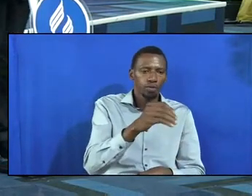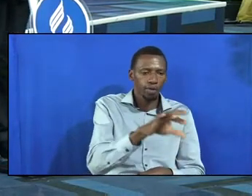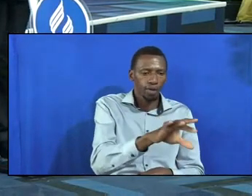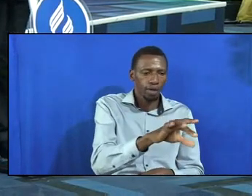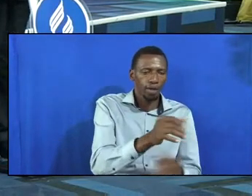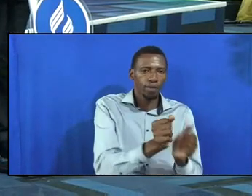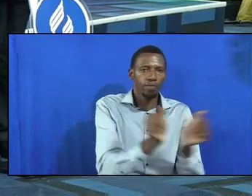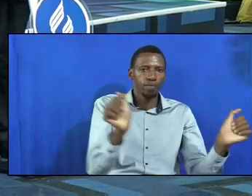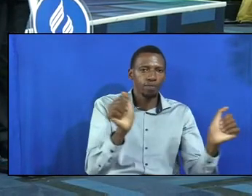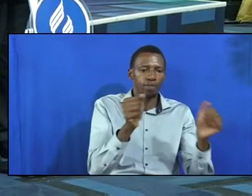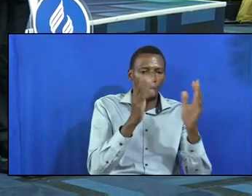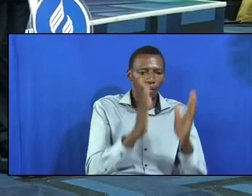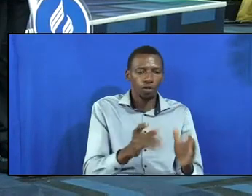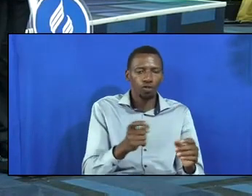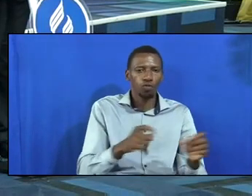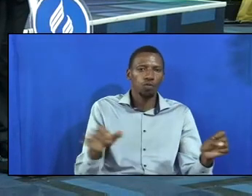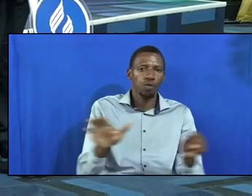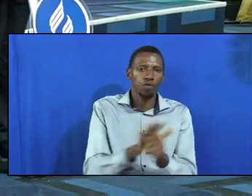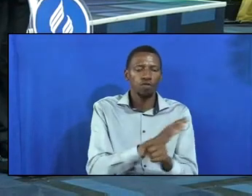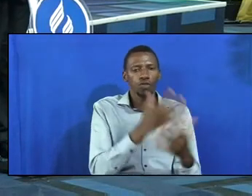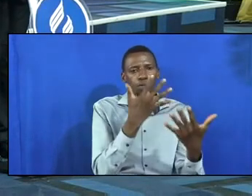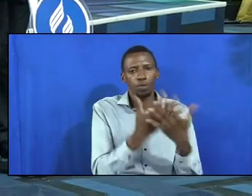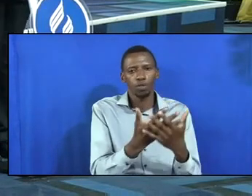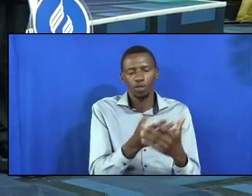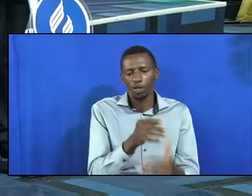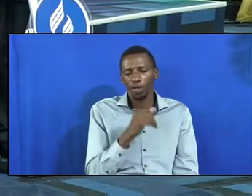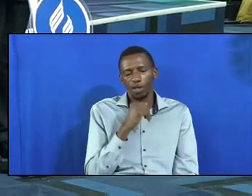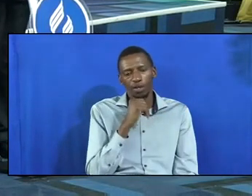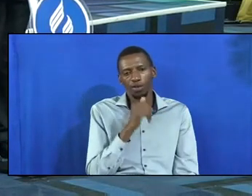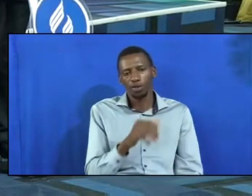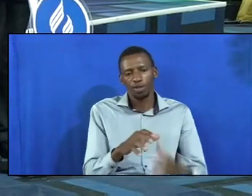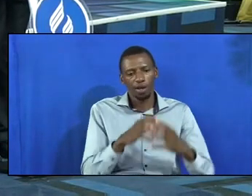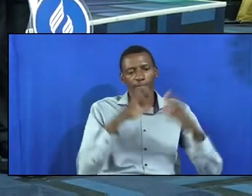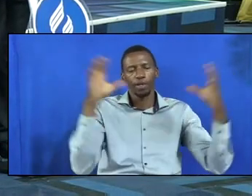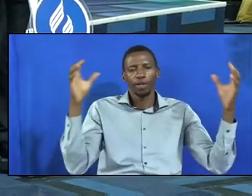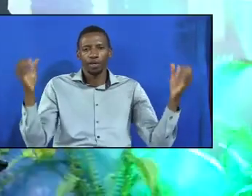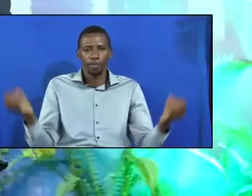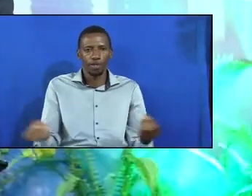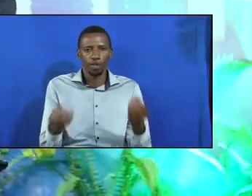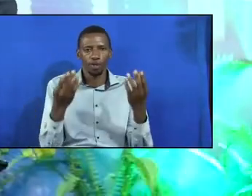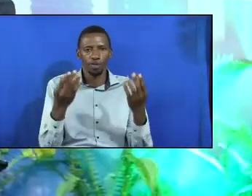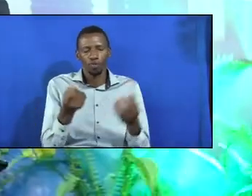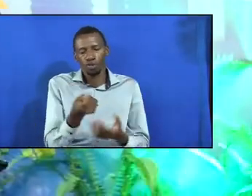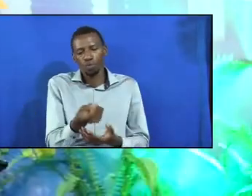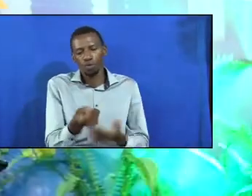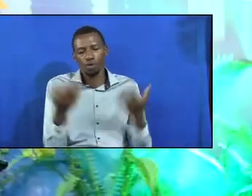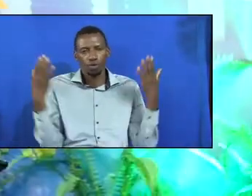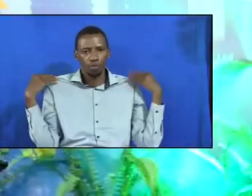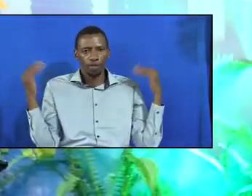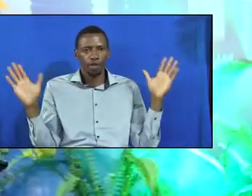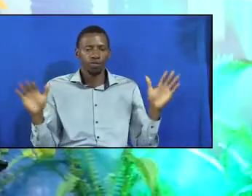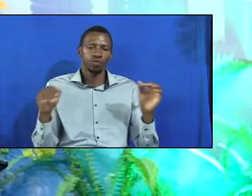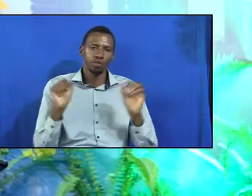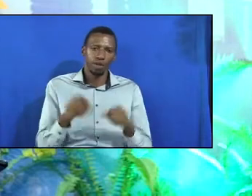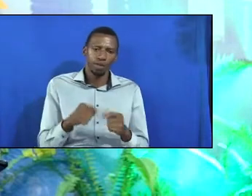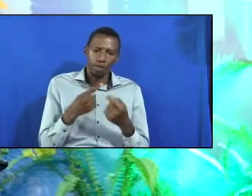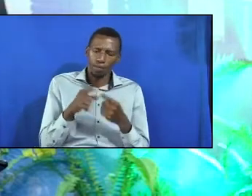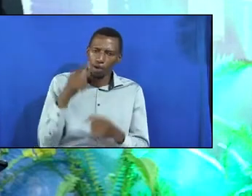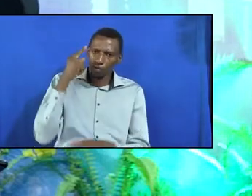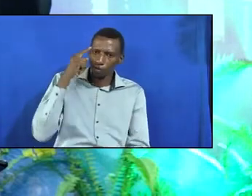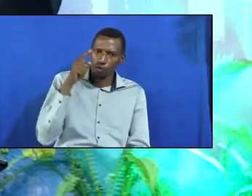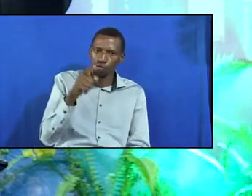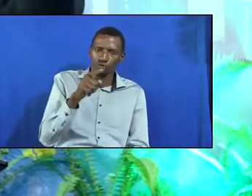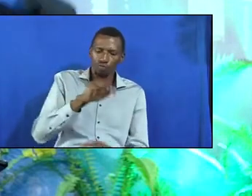greatest miracle. That one, a junior angel will do that. But for you to turn from your immorality,